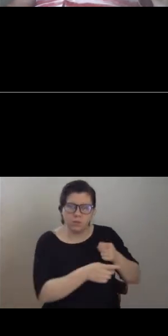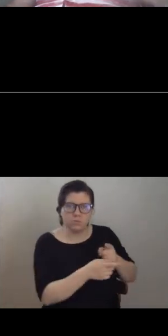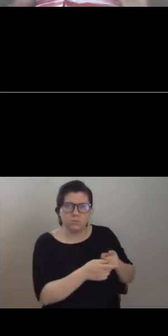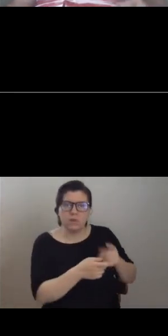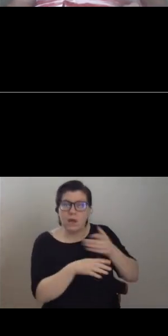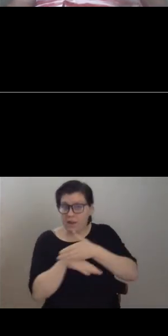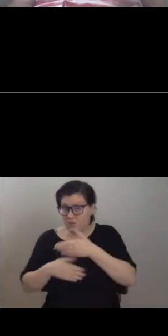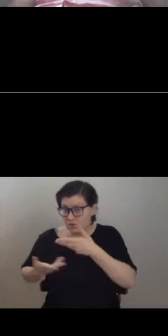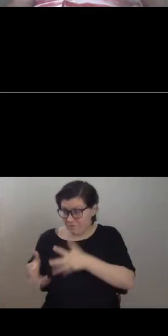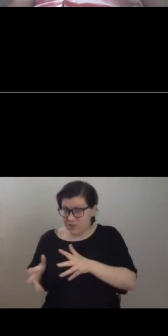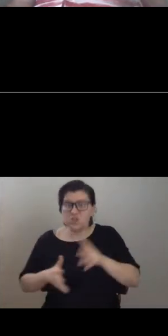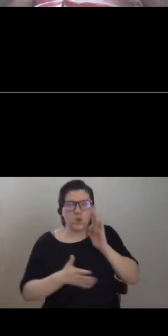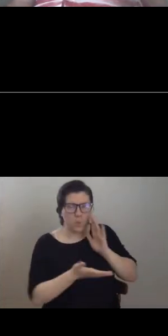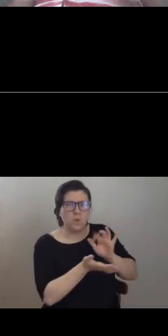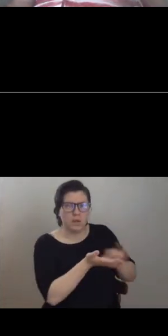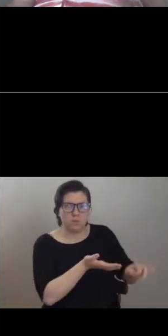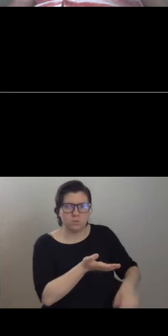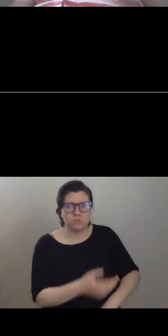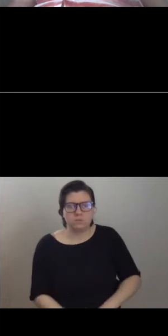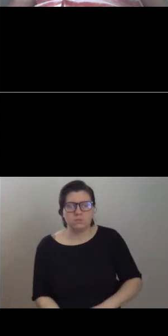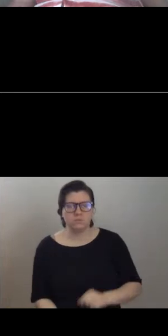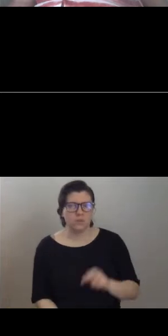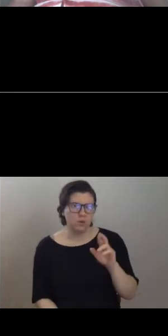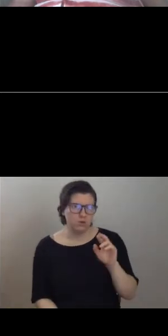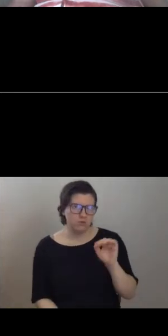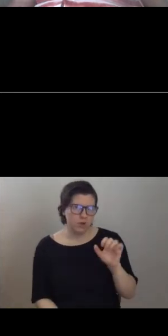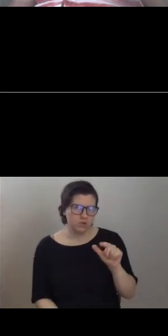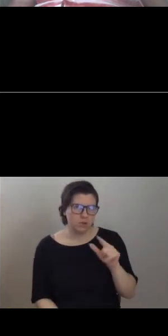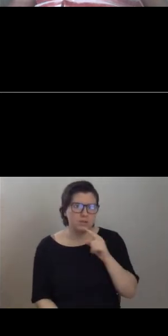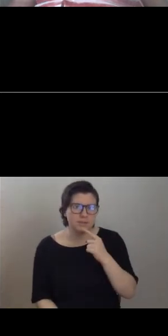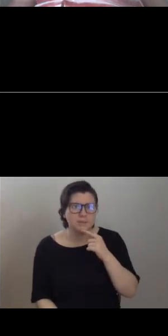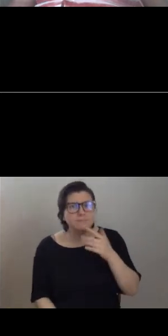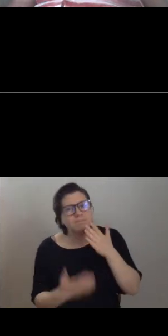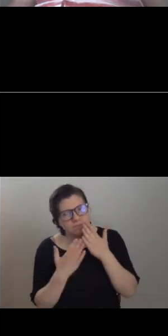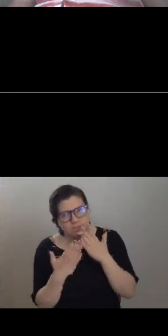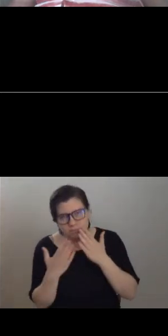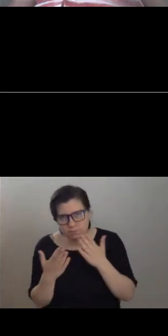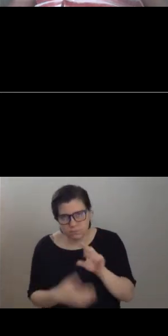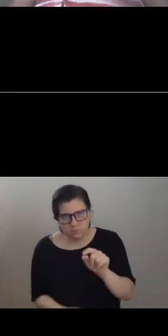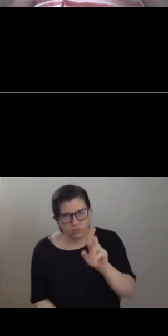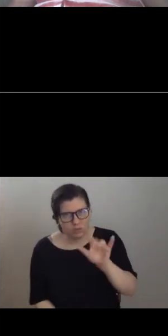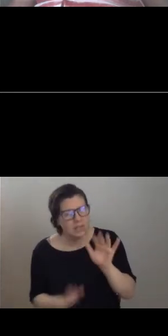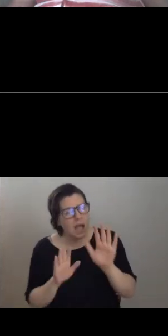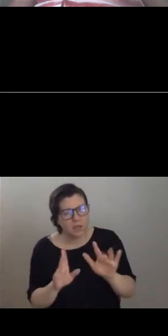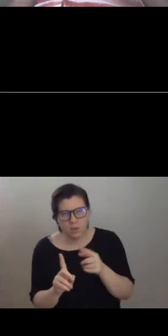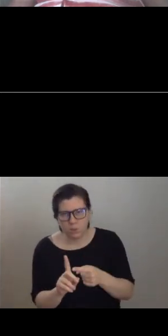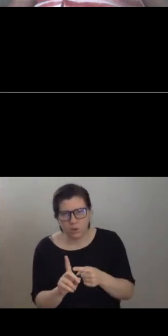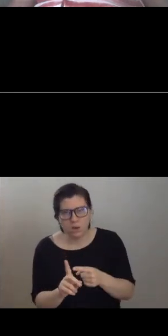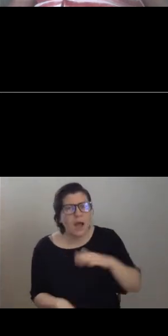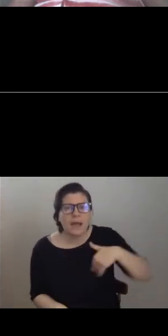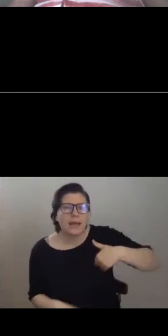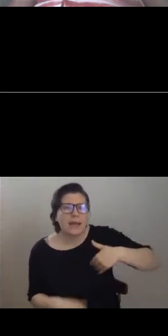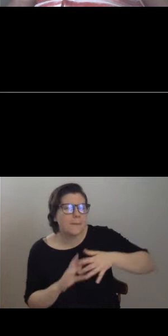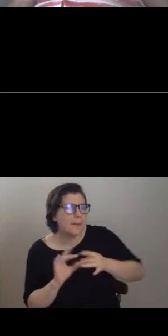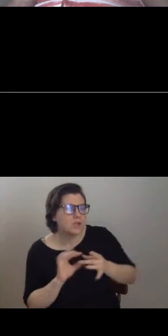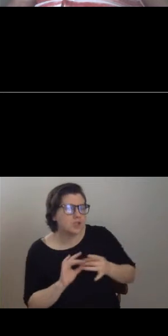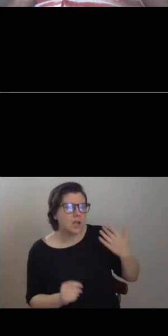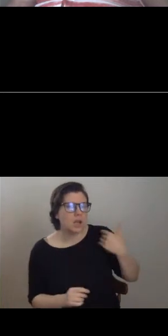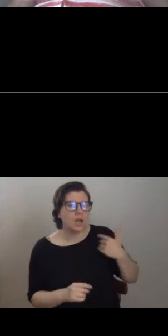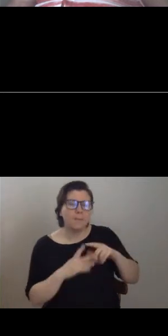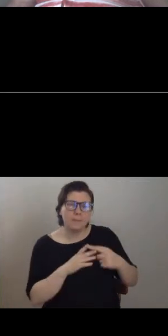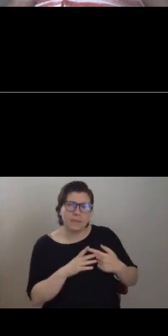Excellent point. Thank you so much for that, Tracy. And we did, I did not mention in the beginning that today we might have